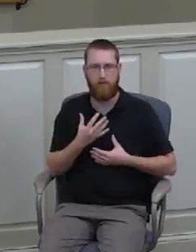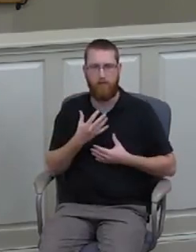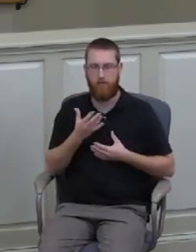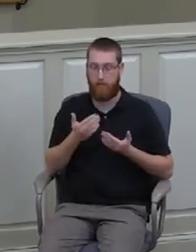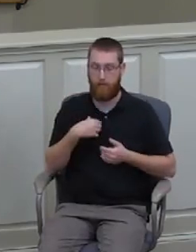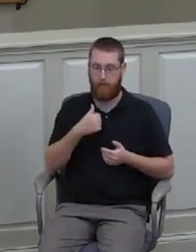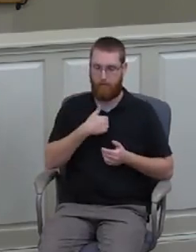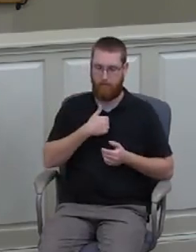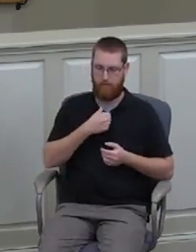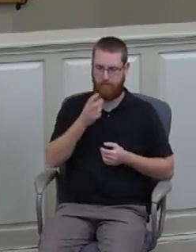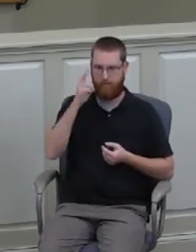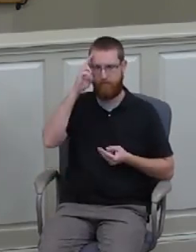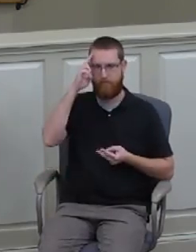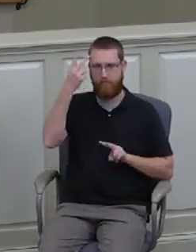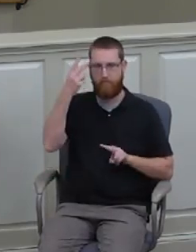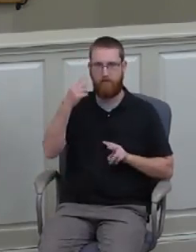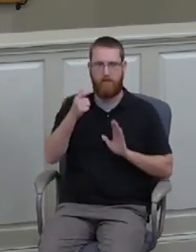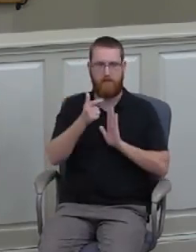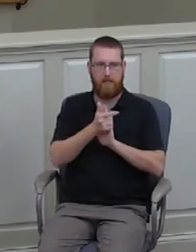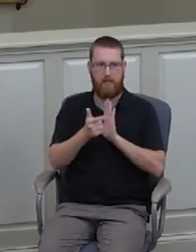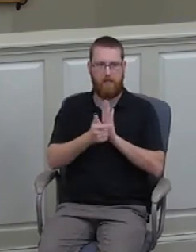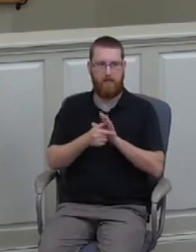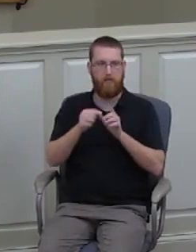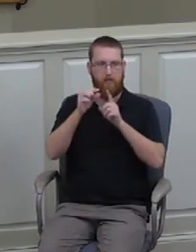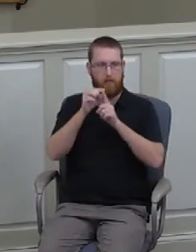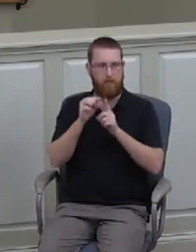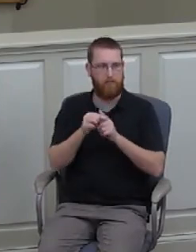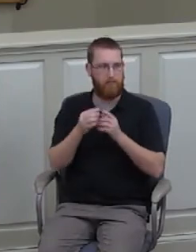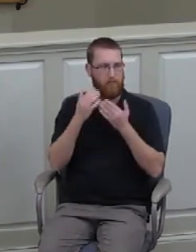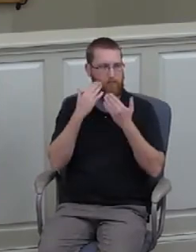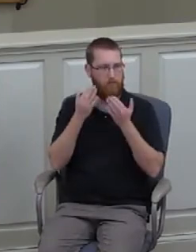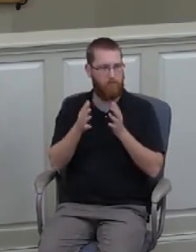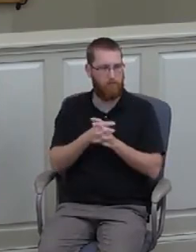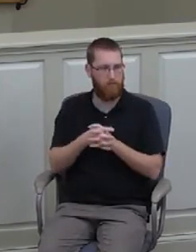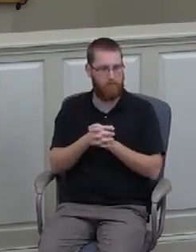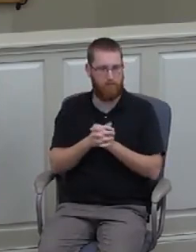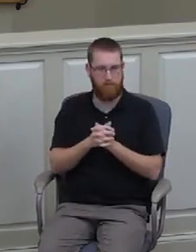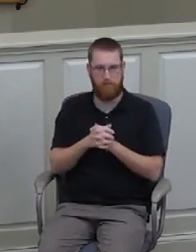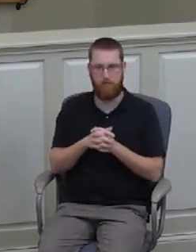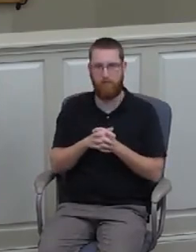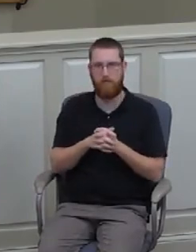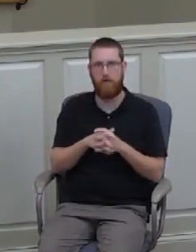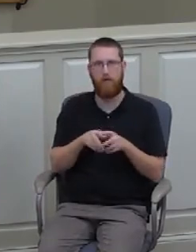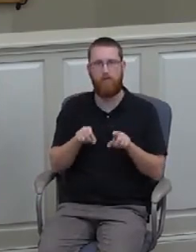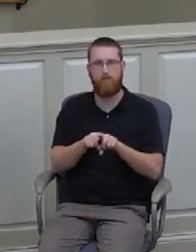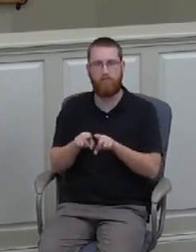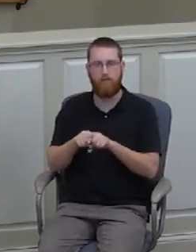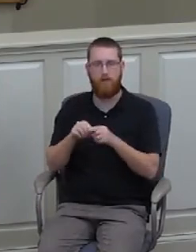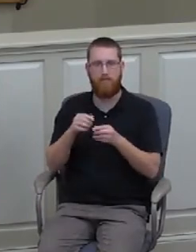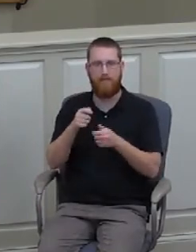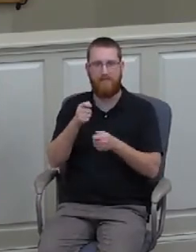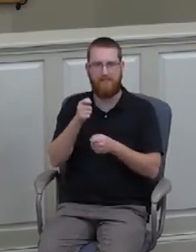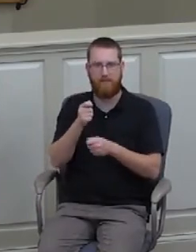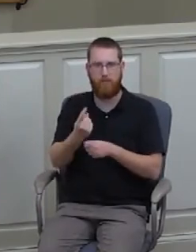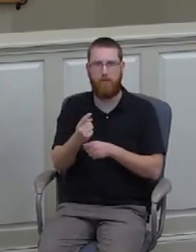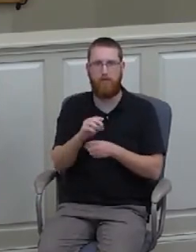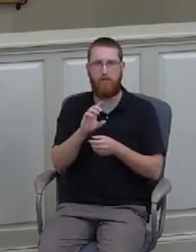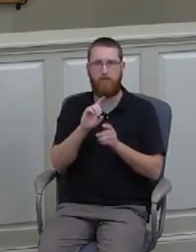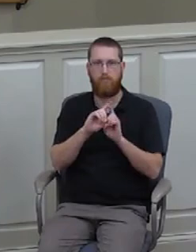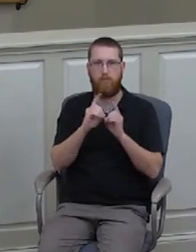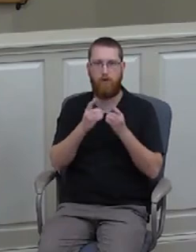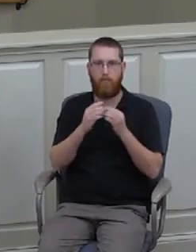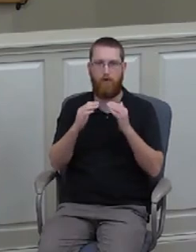just me not understanding legal talk. But anyway, whereas a single department reduces overhead,